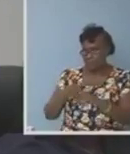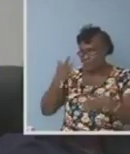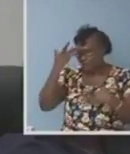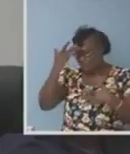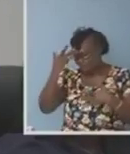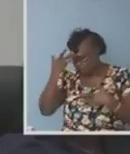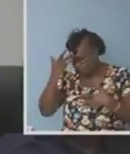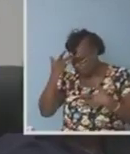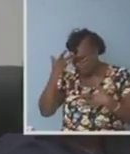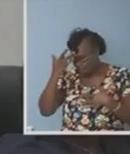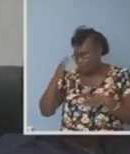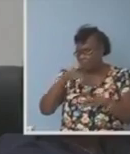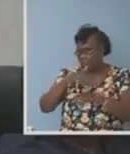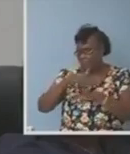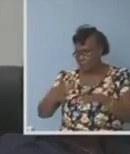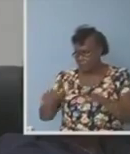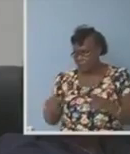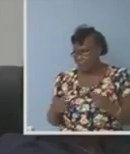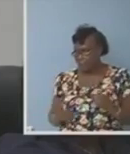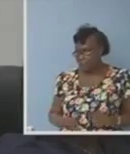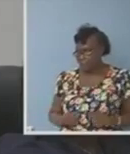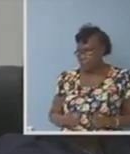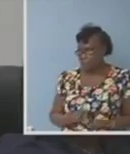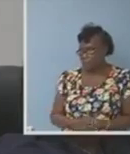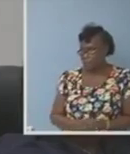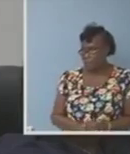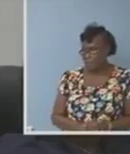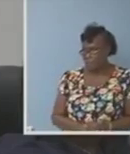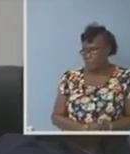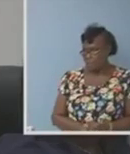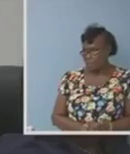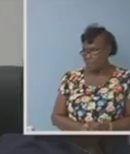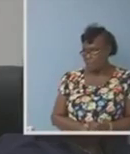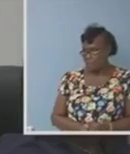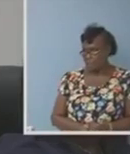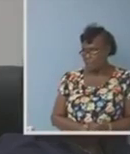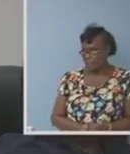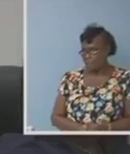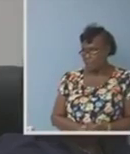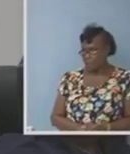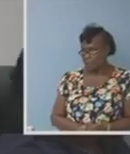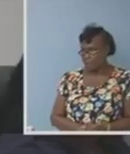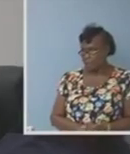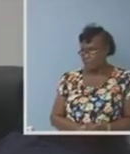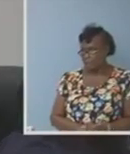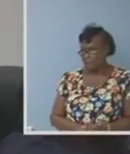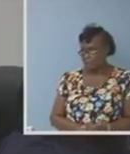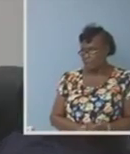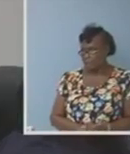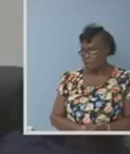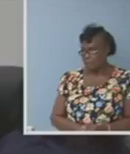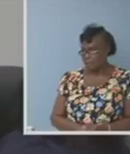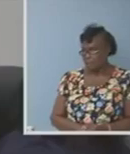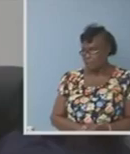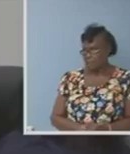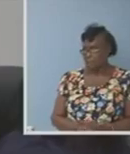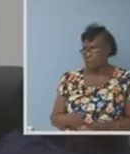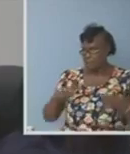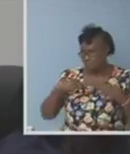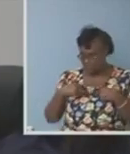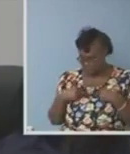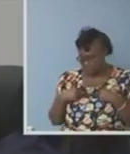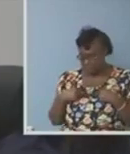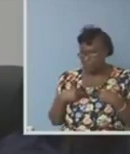Health. Now, if the Ministry of Health has decided that they will take all the positive patients, then that's not a problem. But we have provisions